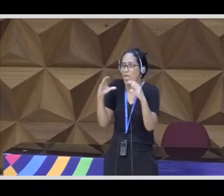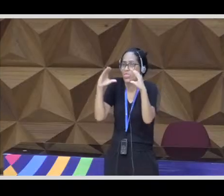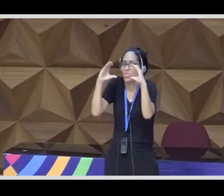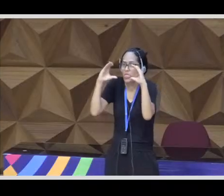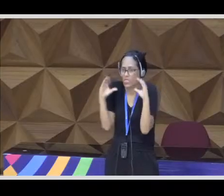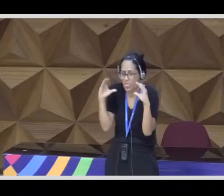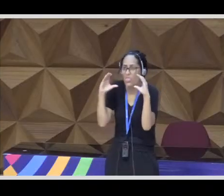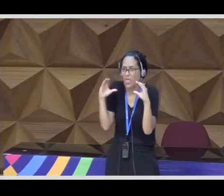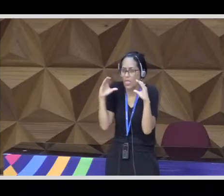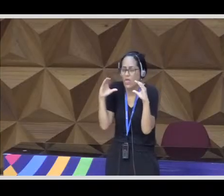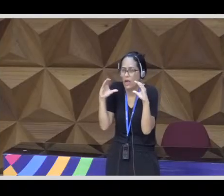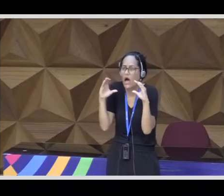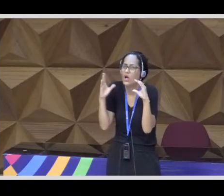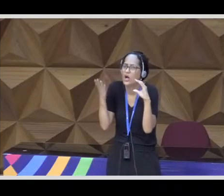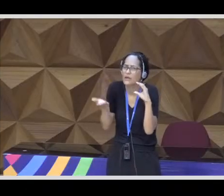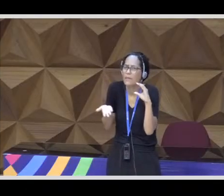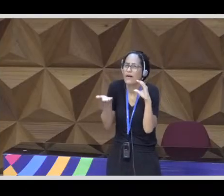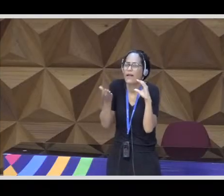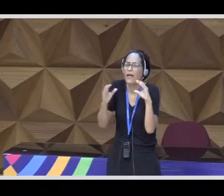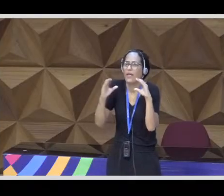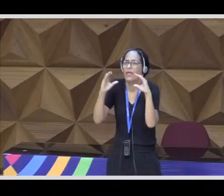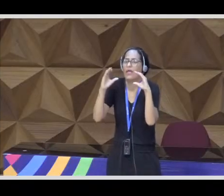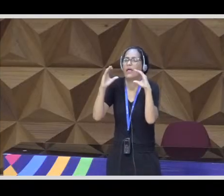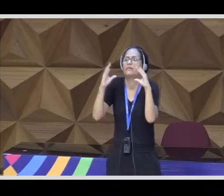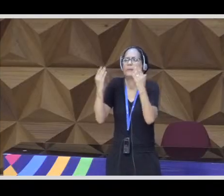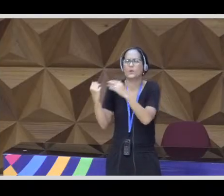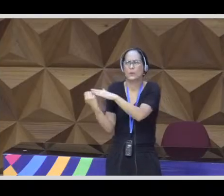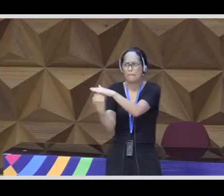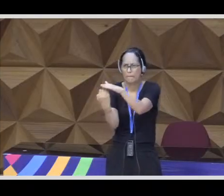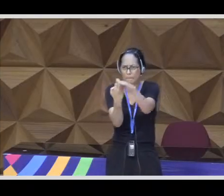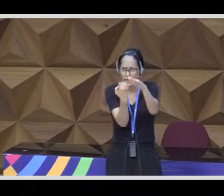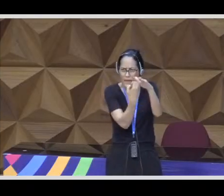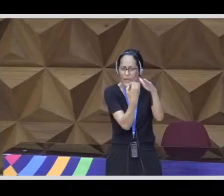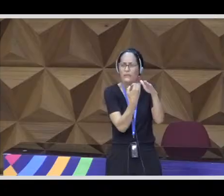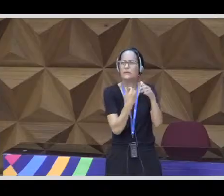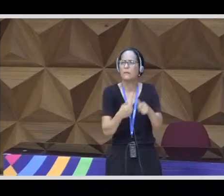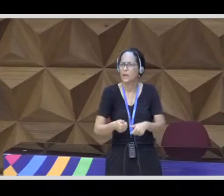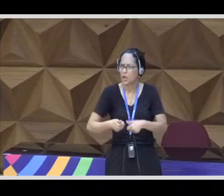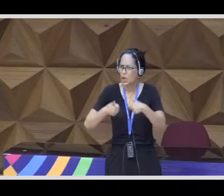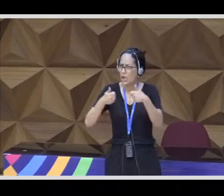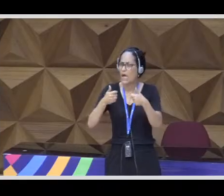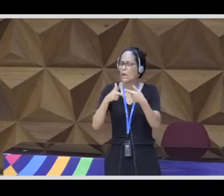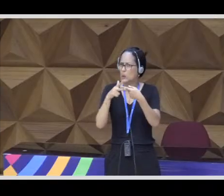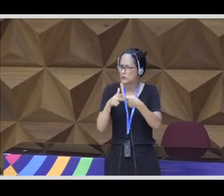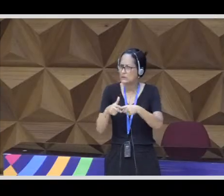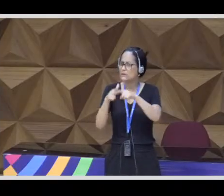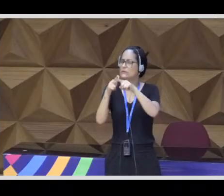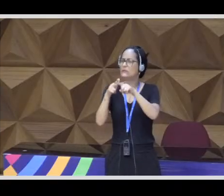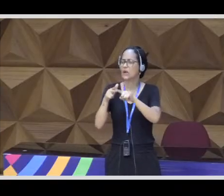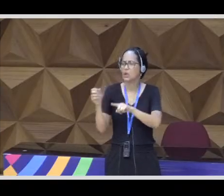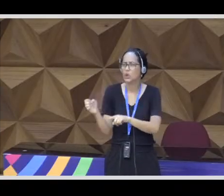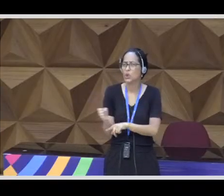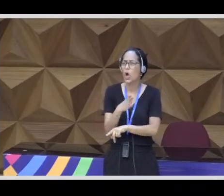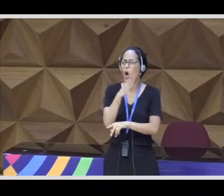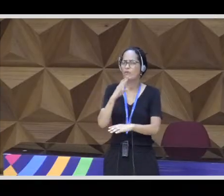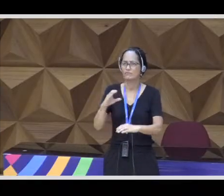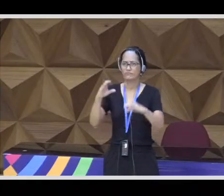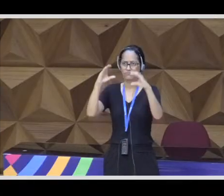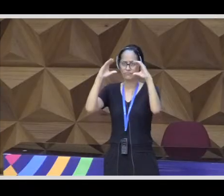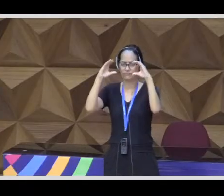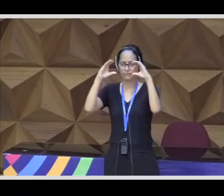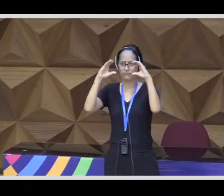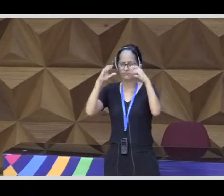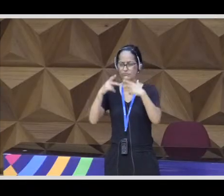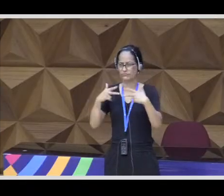lot of companies are working on that. People are working on new visual displays, all sorts of